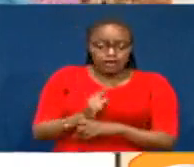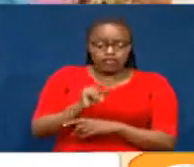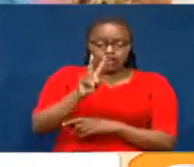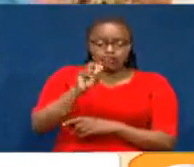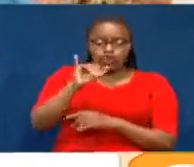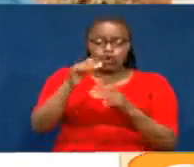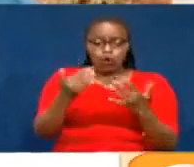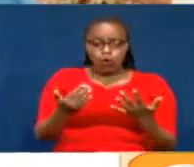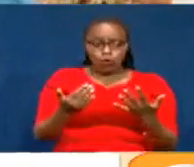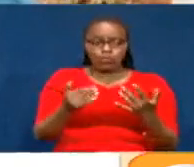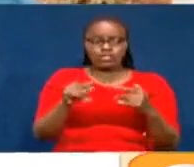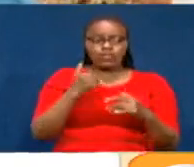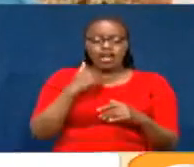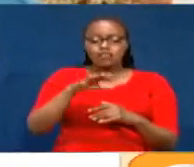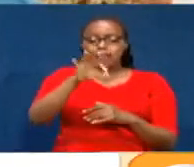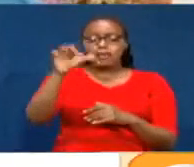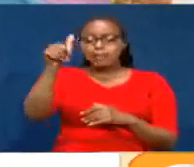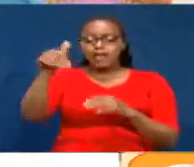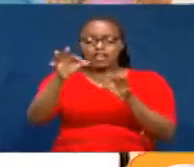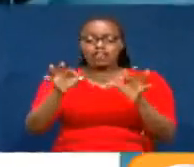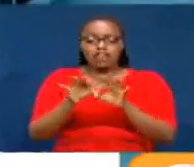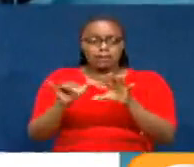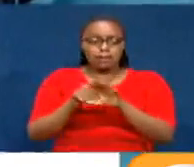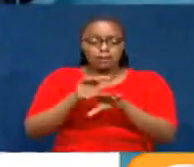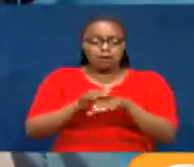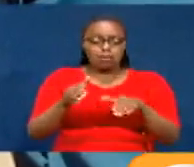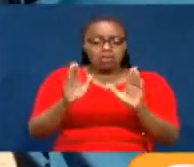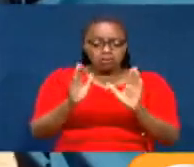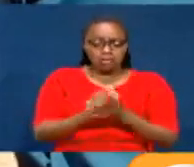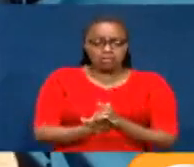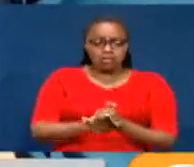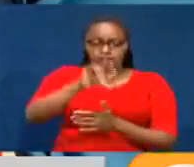Voi ama pengine walichukua wengine wa familia labda njiani. Kwa hicho kijiji